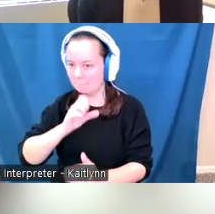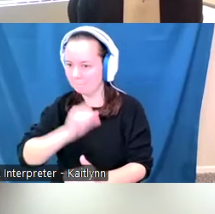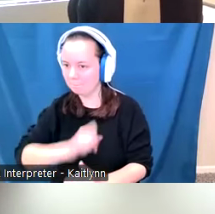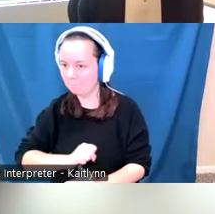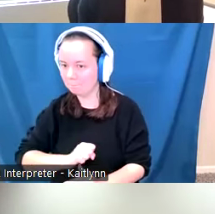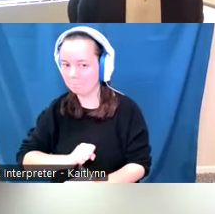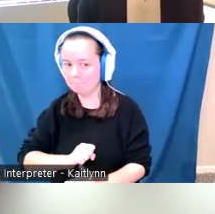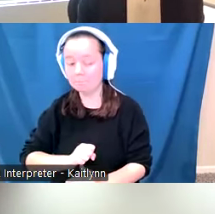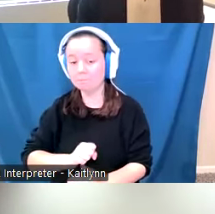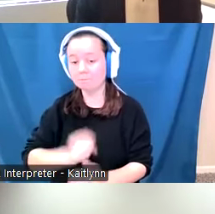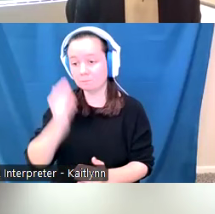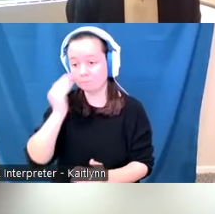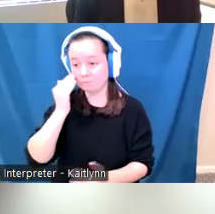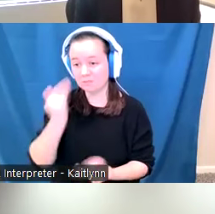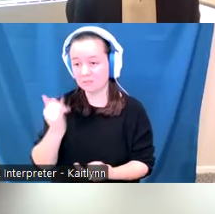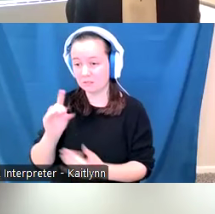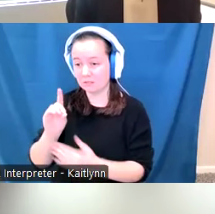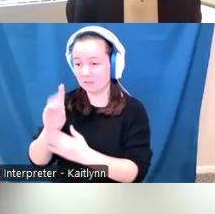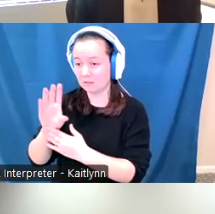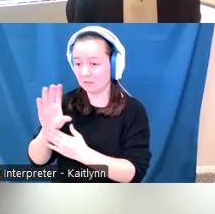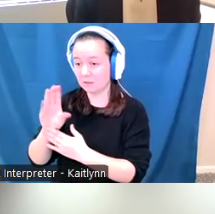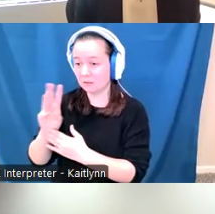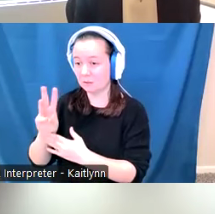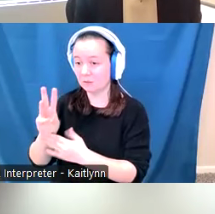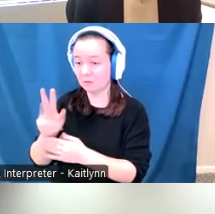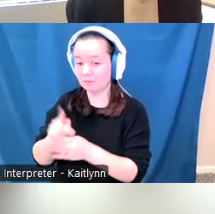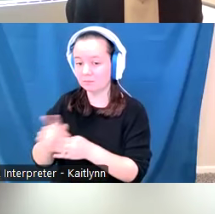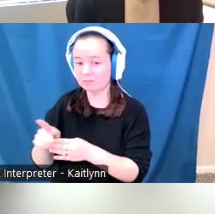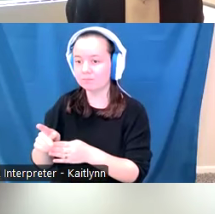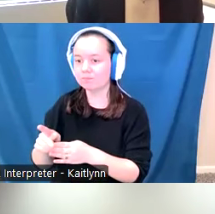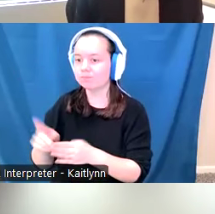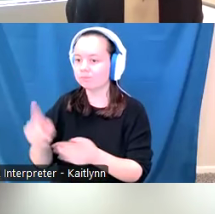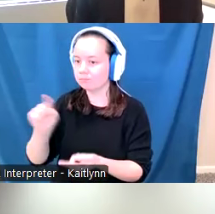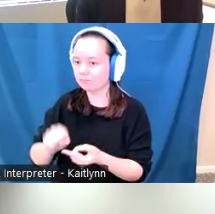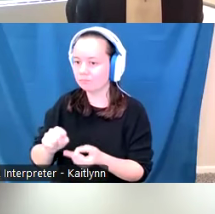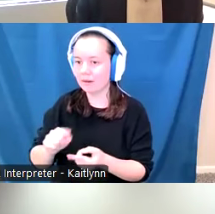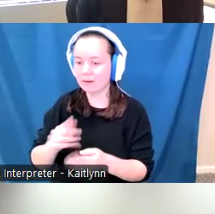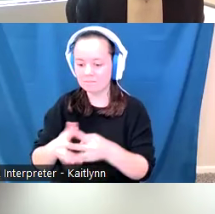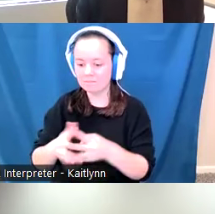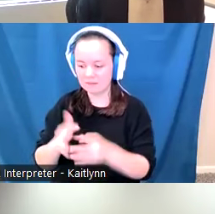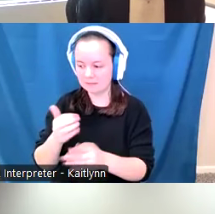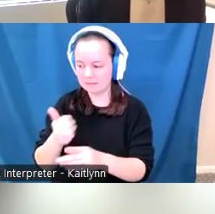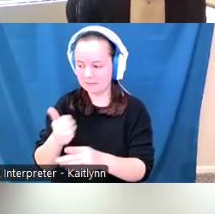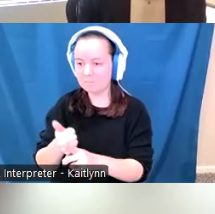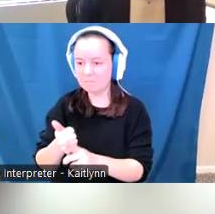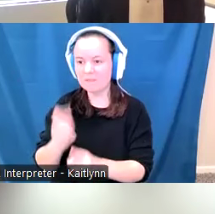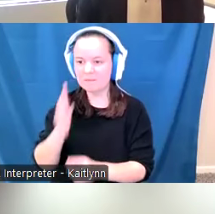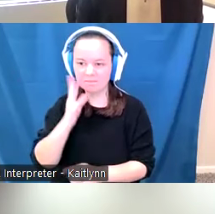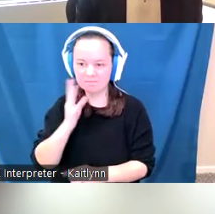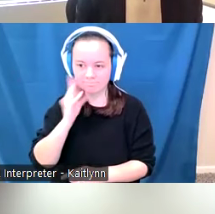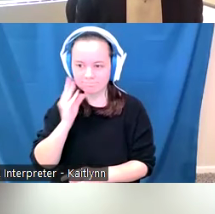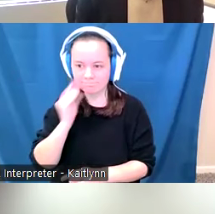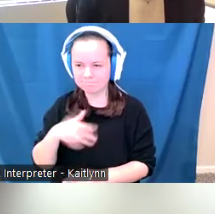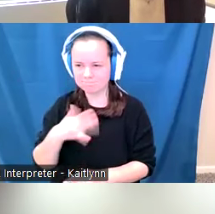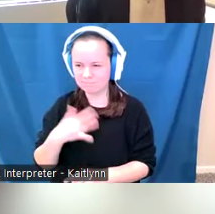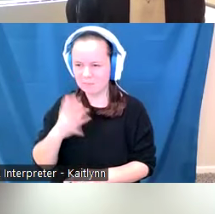is a shortage of direct care professionals that Americans are feeling every single day, there is no national estimate of